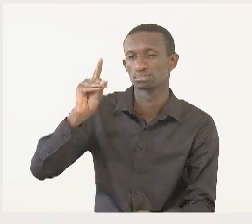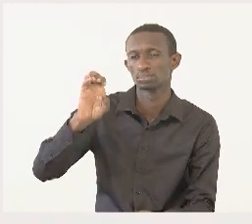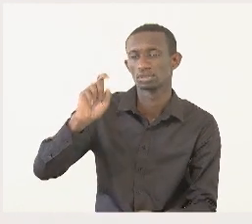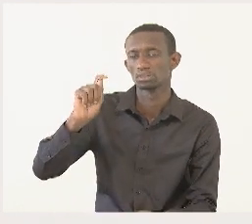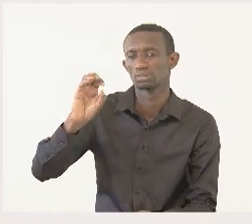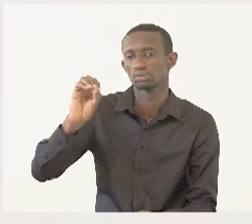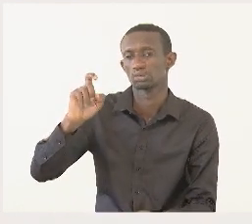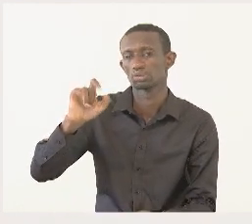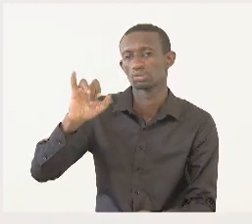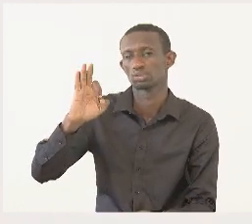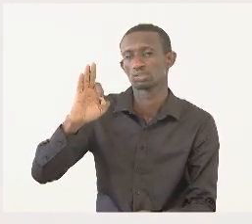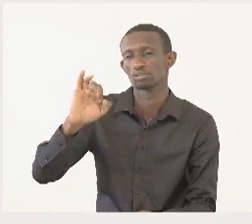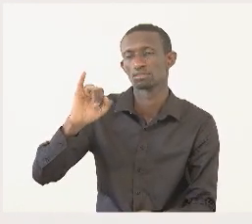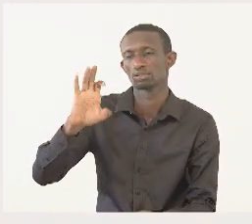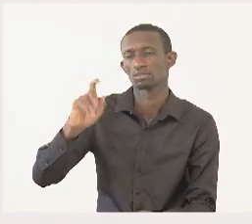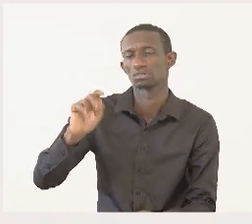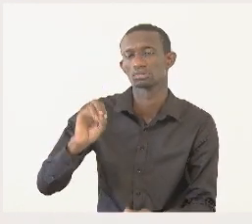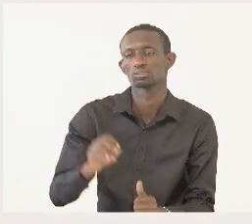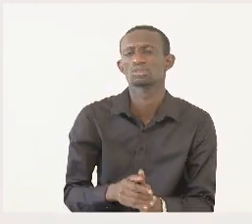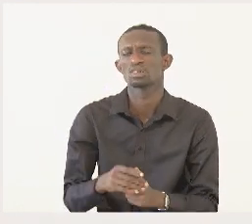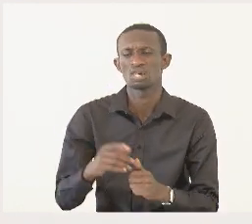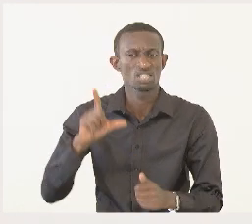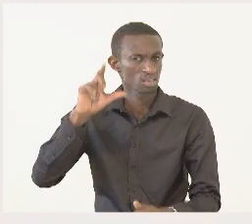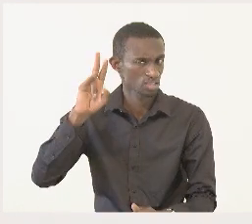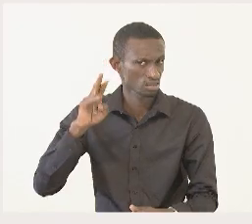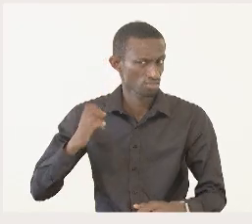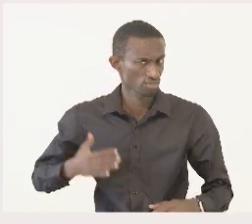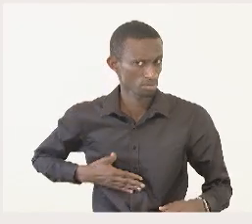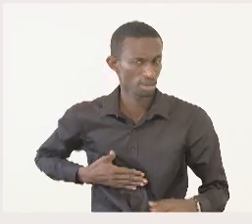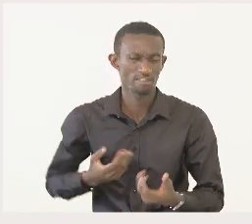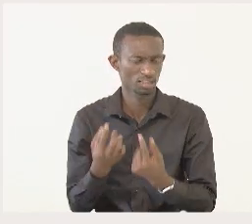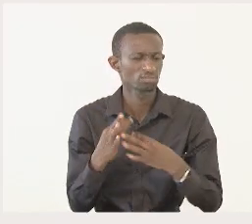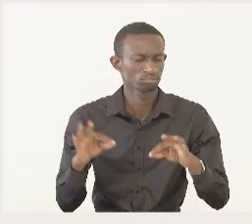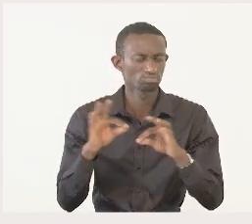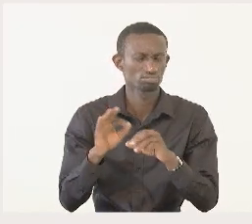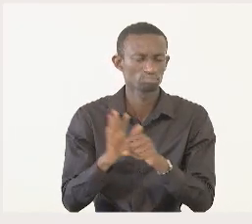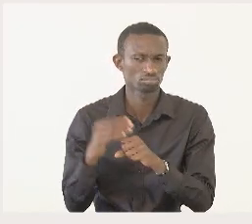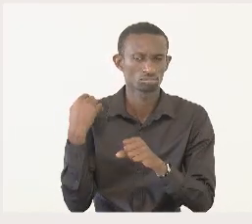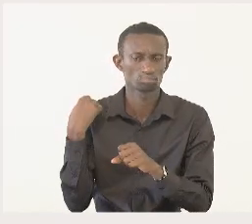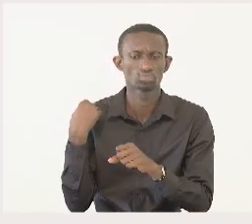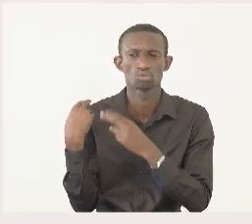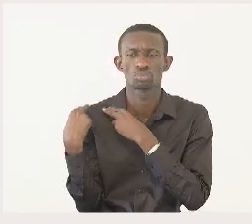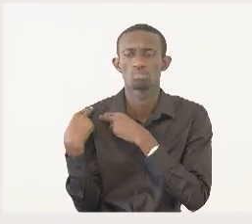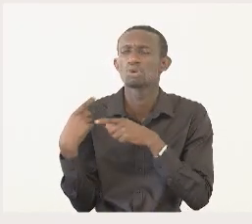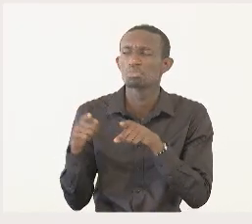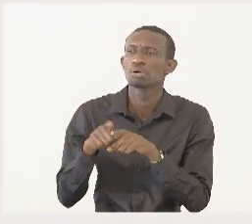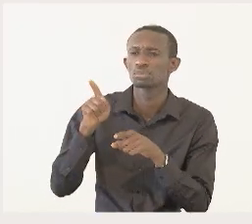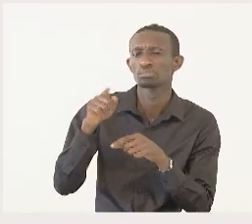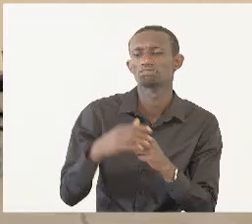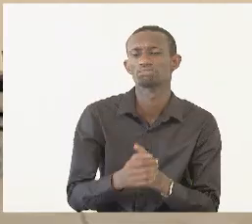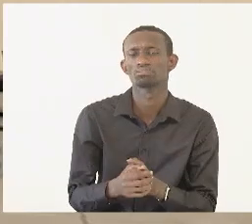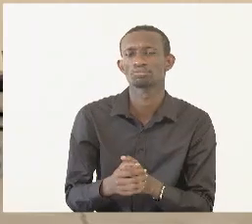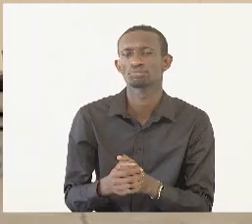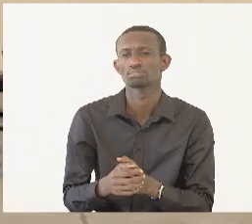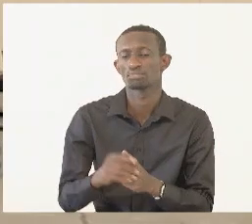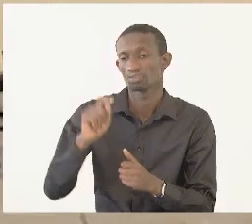detoxification. The liver also does the function of detoxification. Toxic substances has to